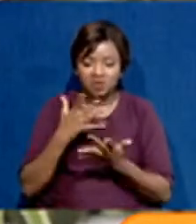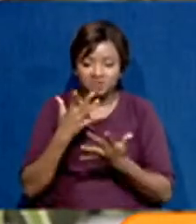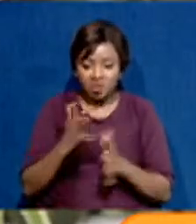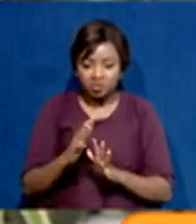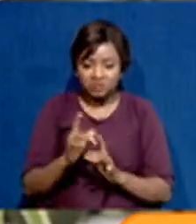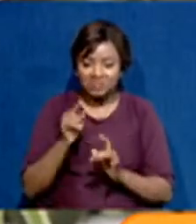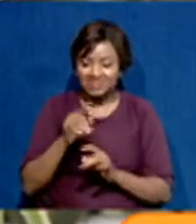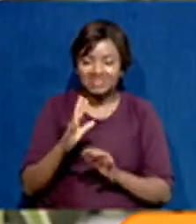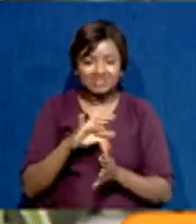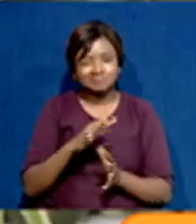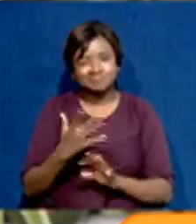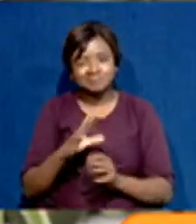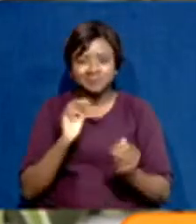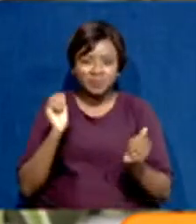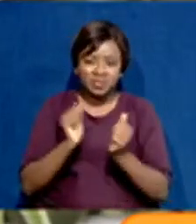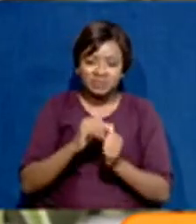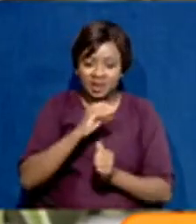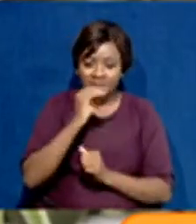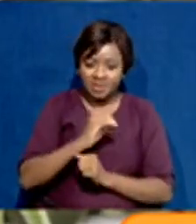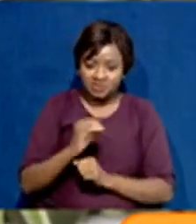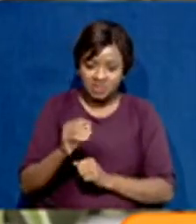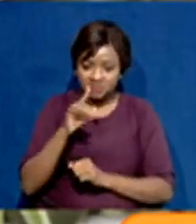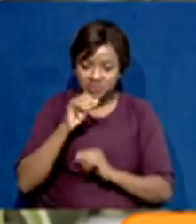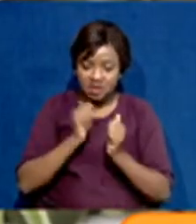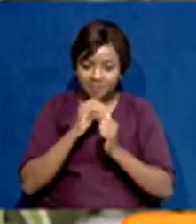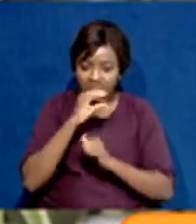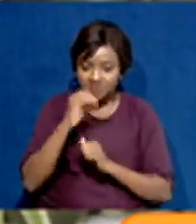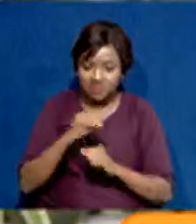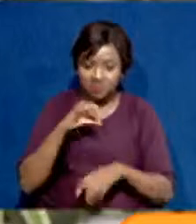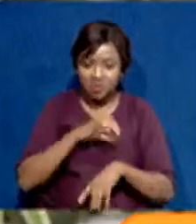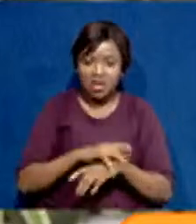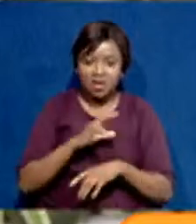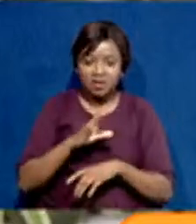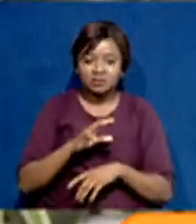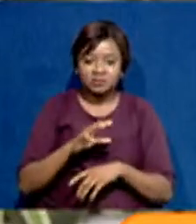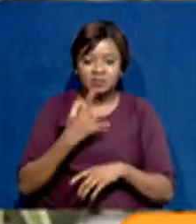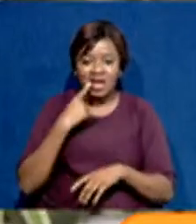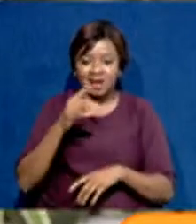about 10% is going to be contributed by factory farming, which is about